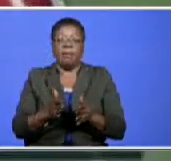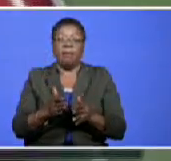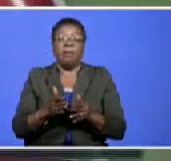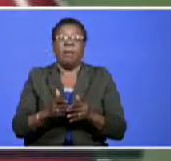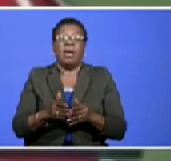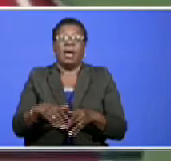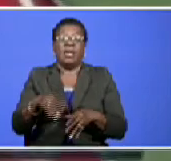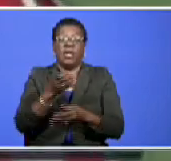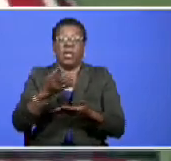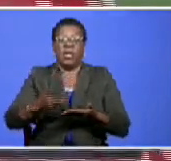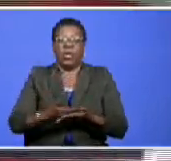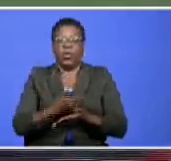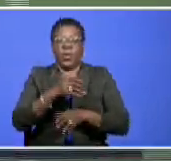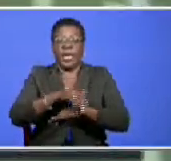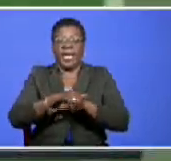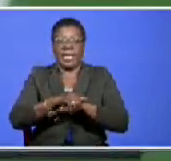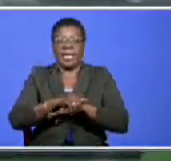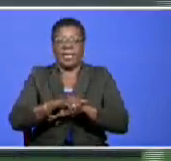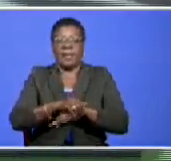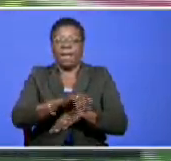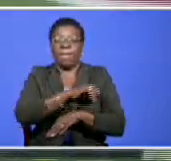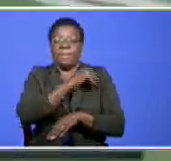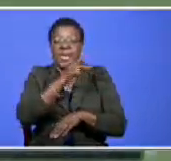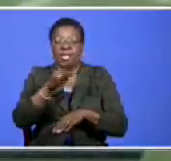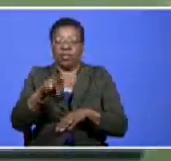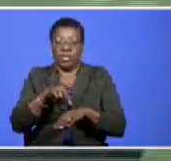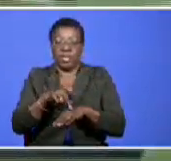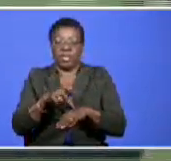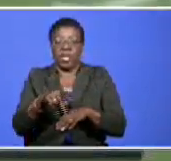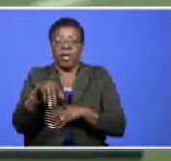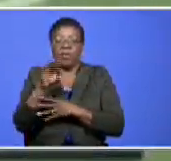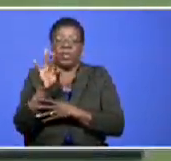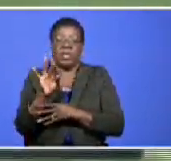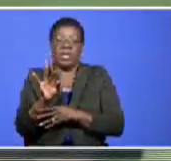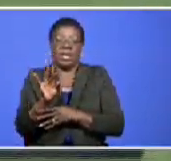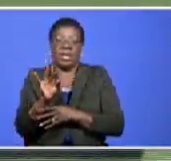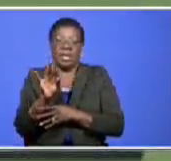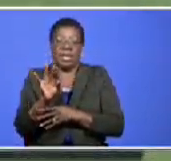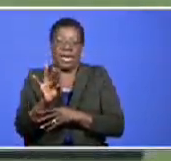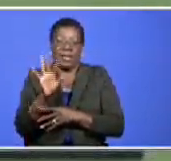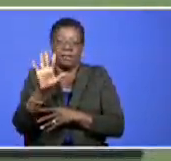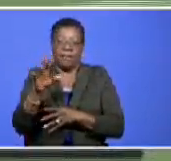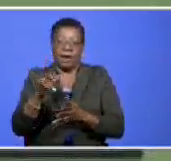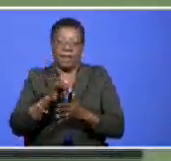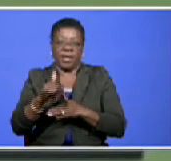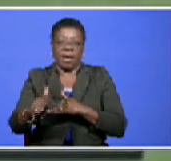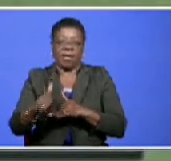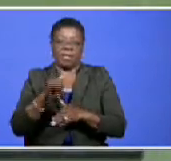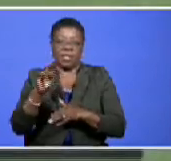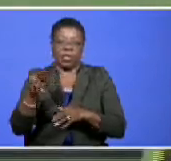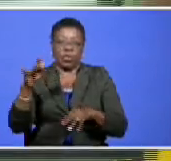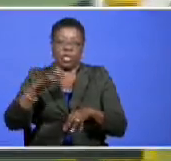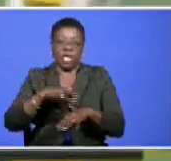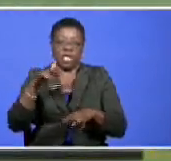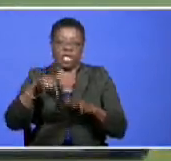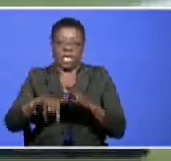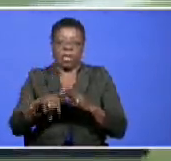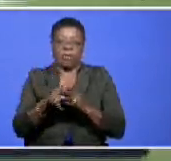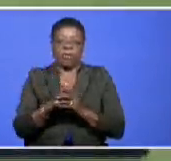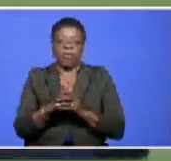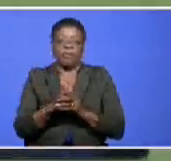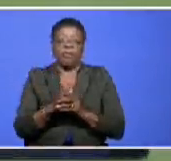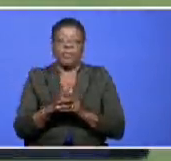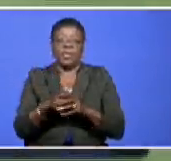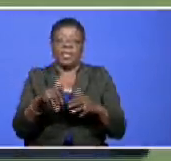England Patriots. Dorsett had 4 catches for 95 yards and 2 touchdowns. The Patriots thumping the Pittsburgh